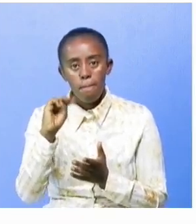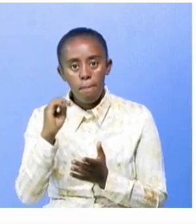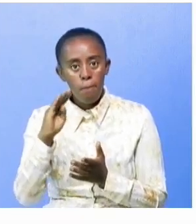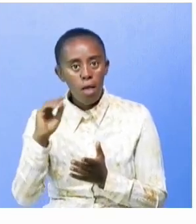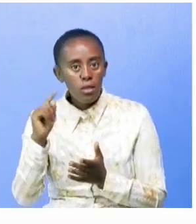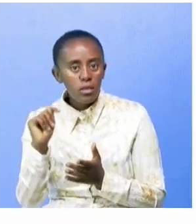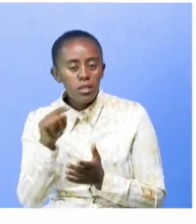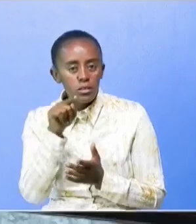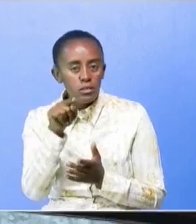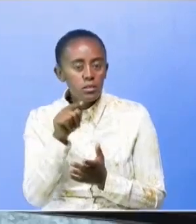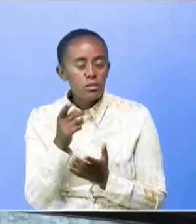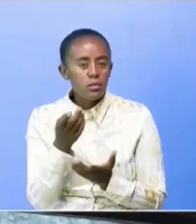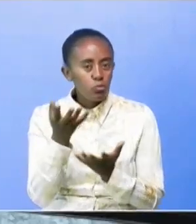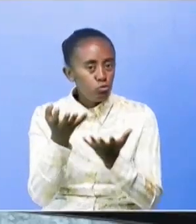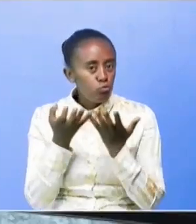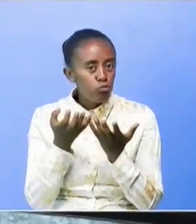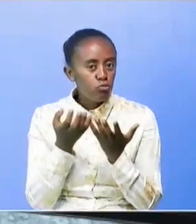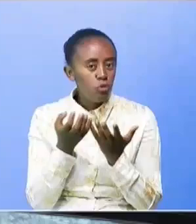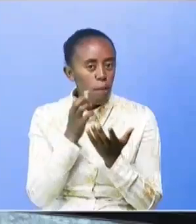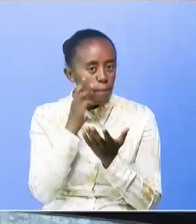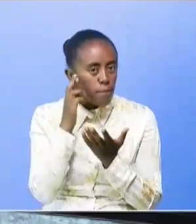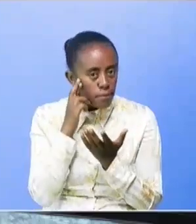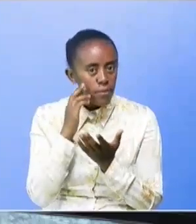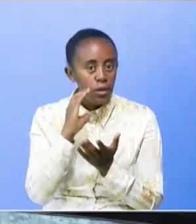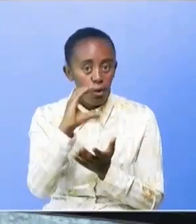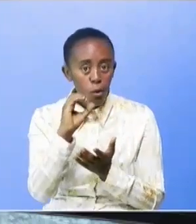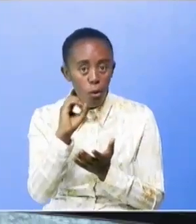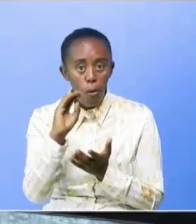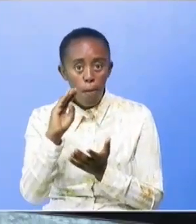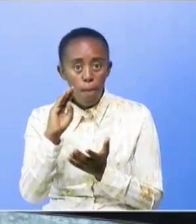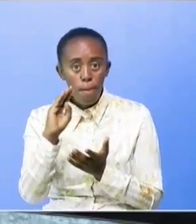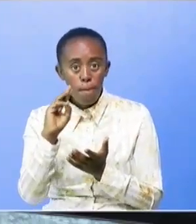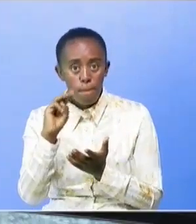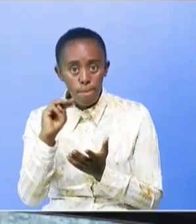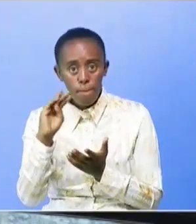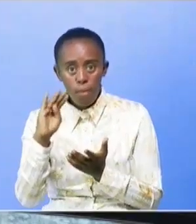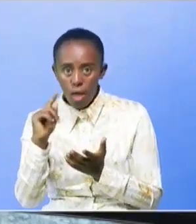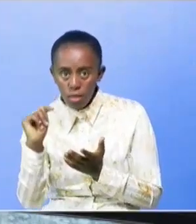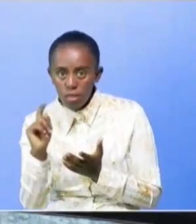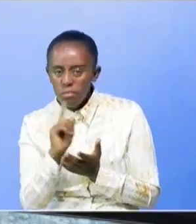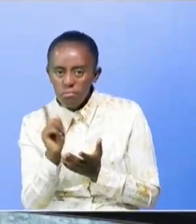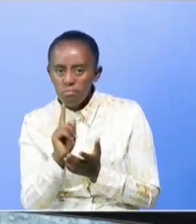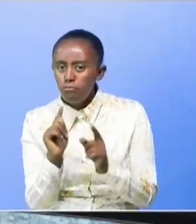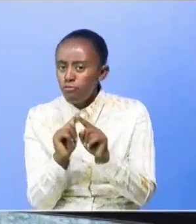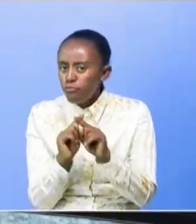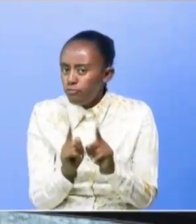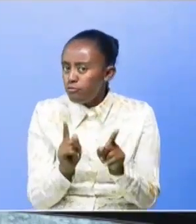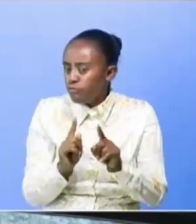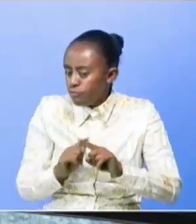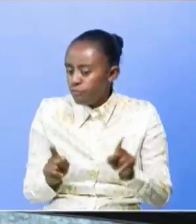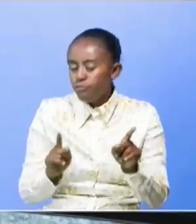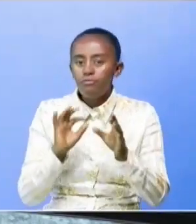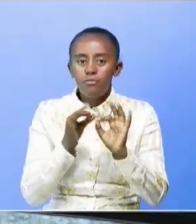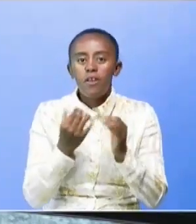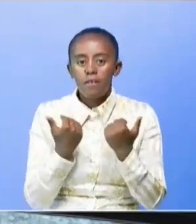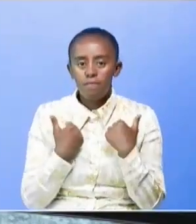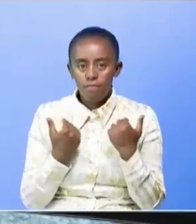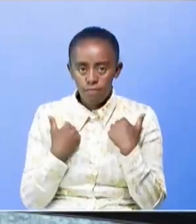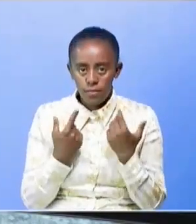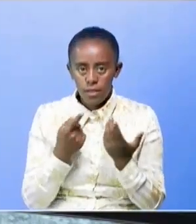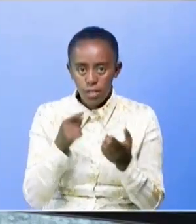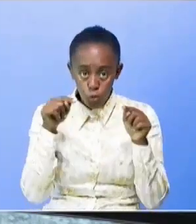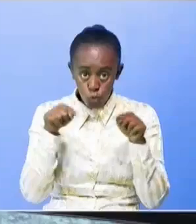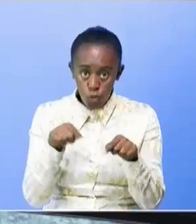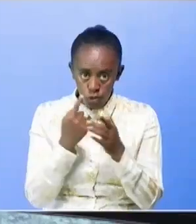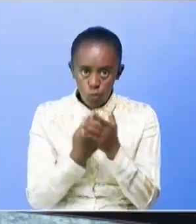I want you to take care here because combat has a different meaning than the one we're going to talk about